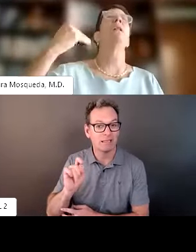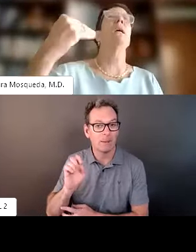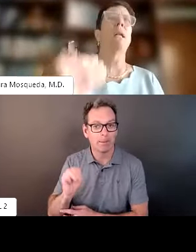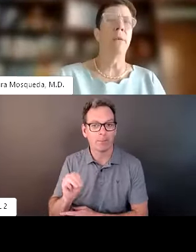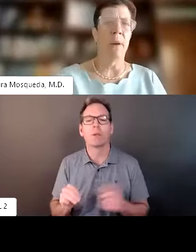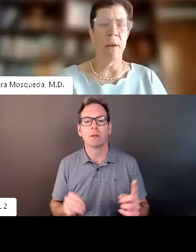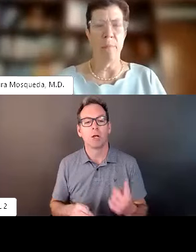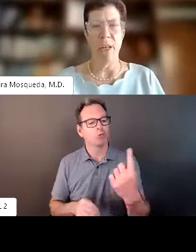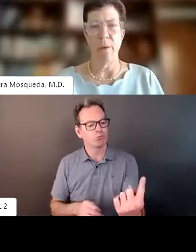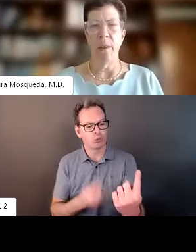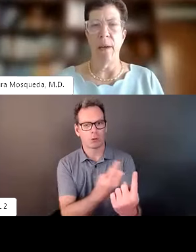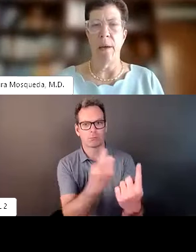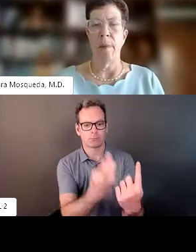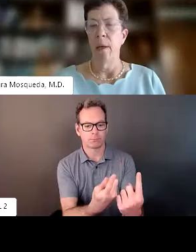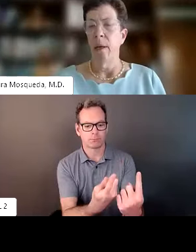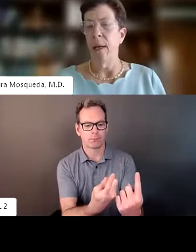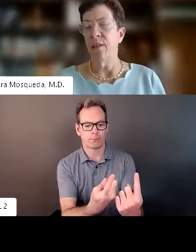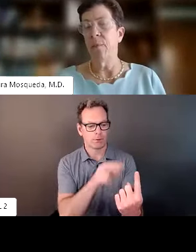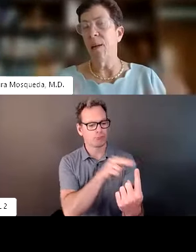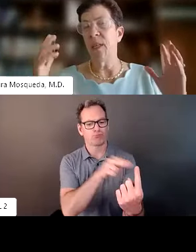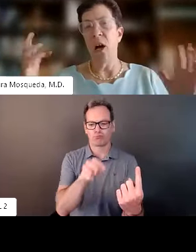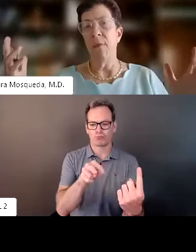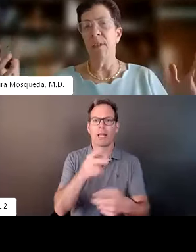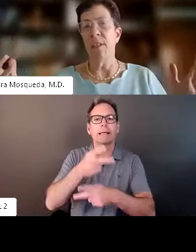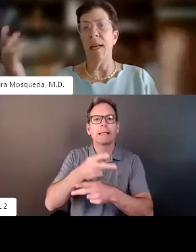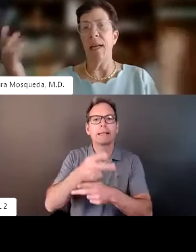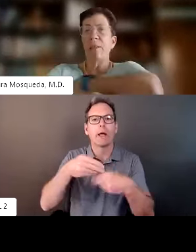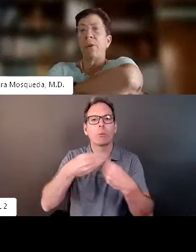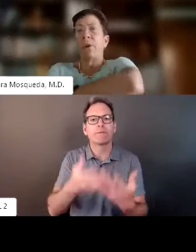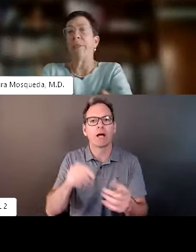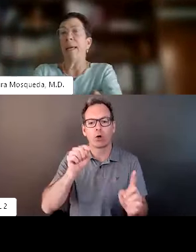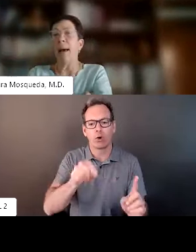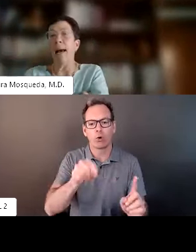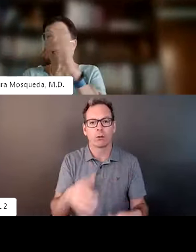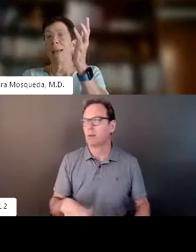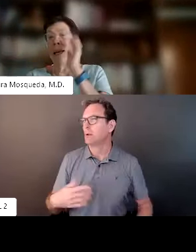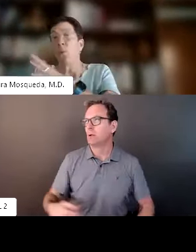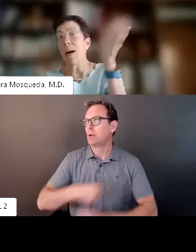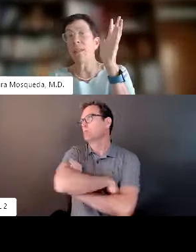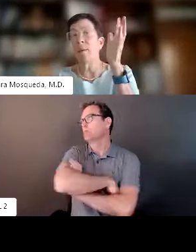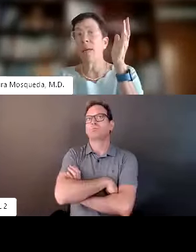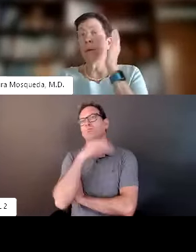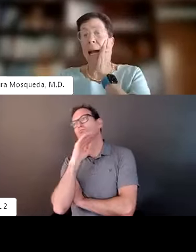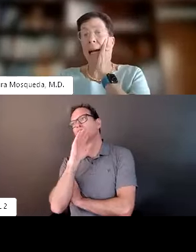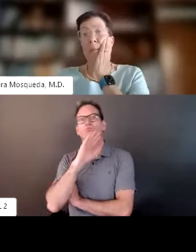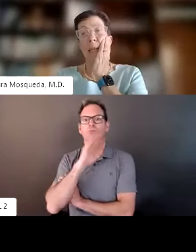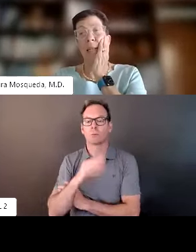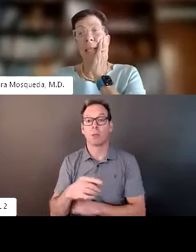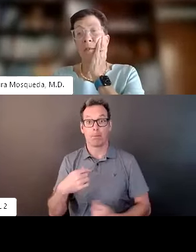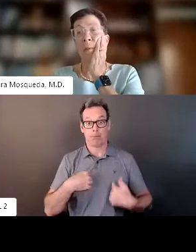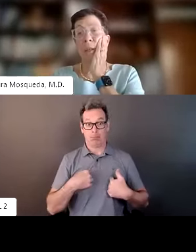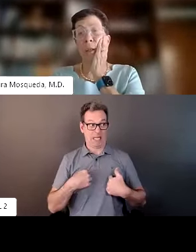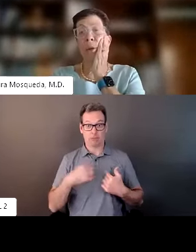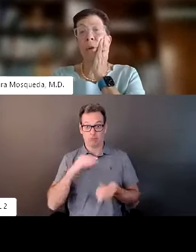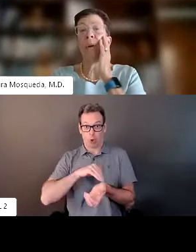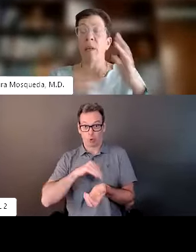who clearly is very impatient with them? And sometimes in the office setting, I'll just sort of stand back and watch them interact because it